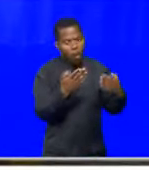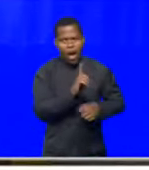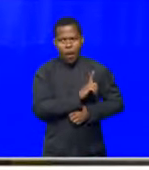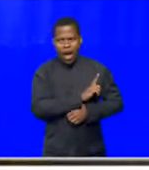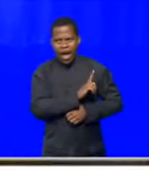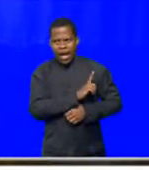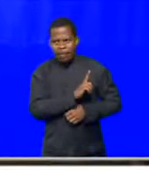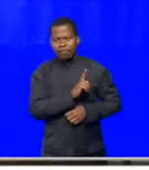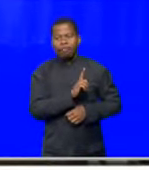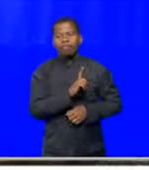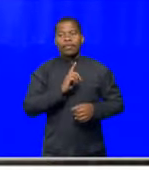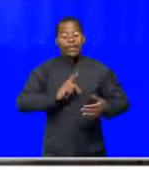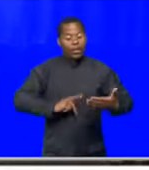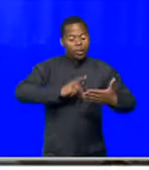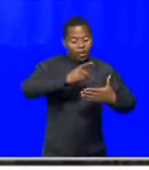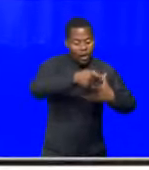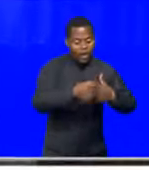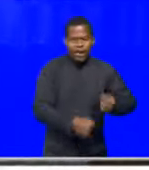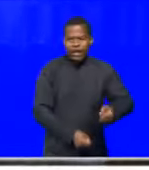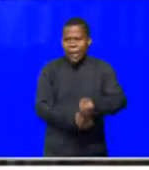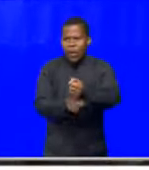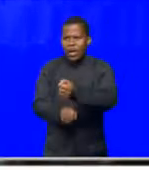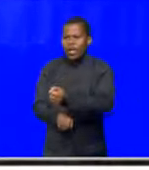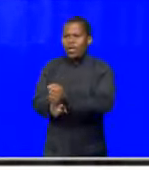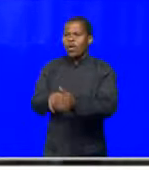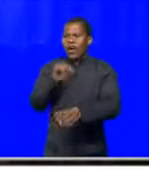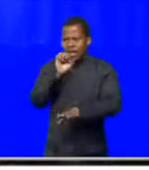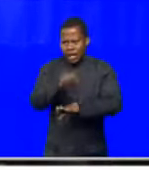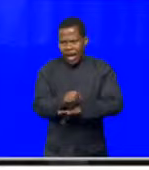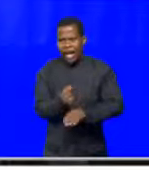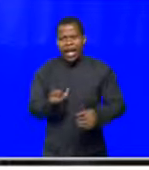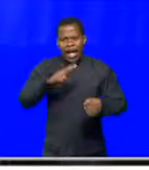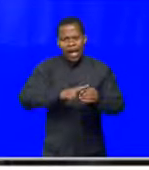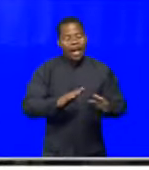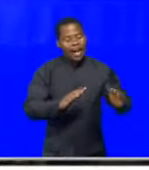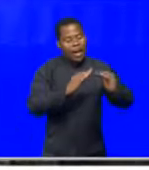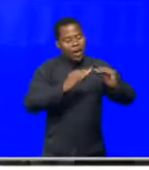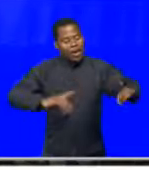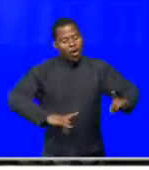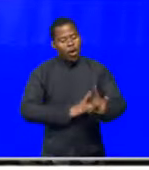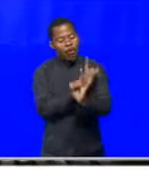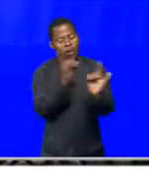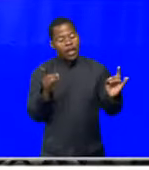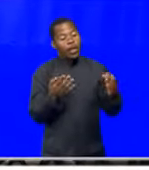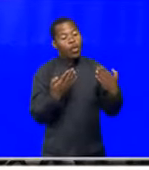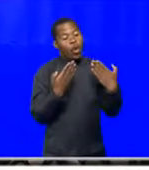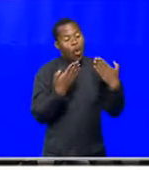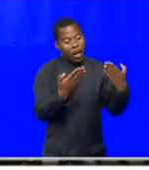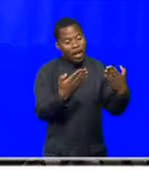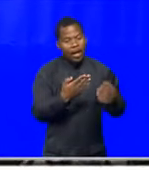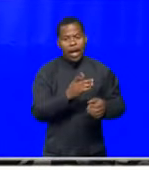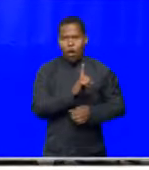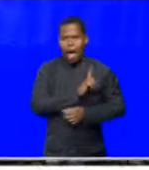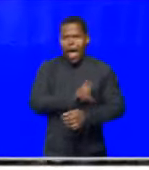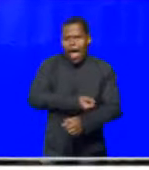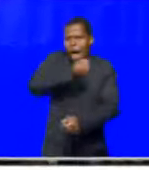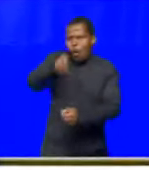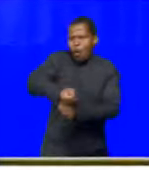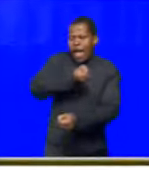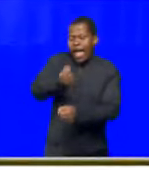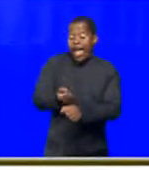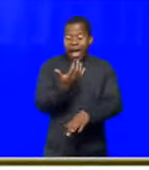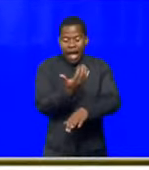the initiative and also commended the Ministry of Health for the tremendous work and for assisting the epilepsy